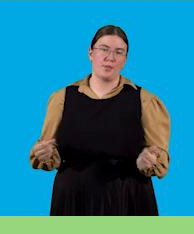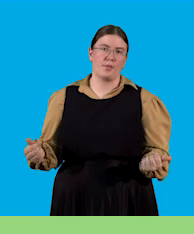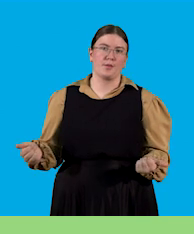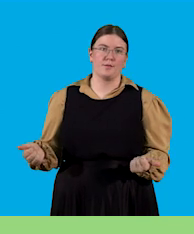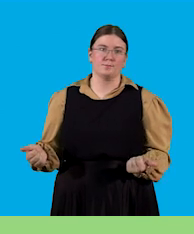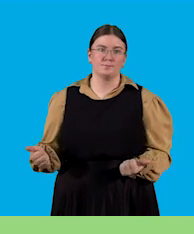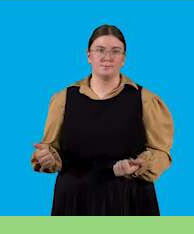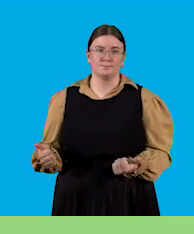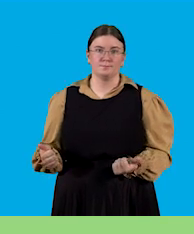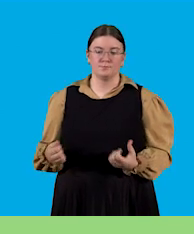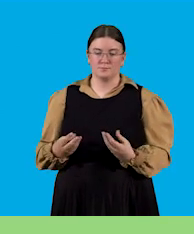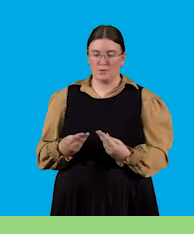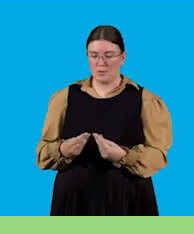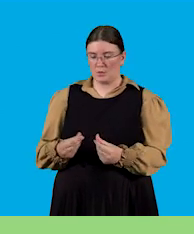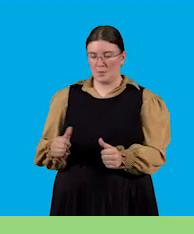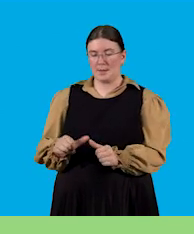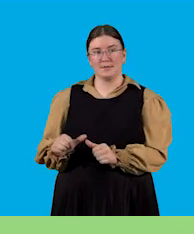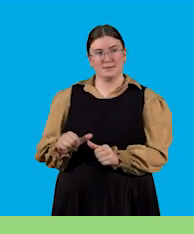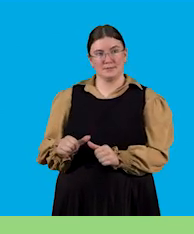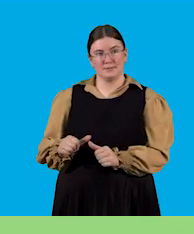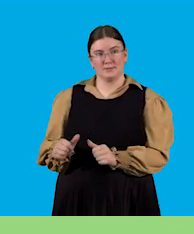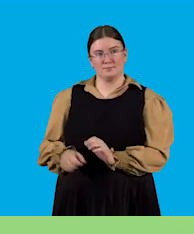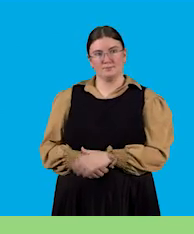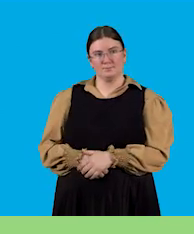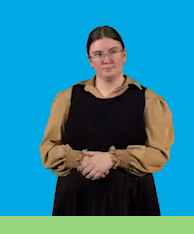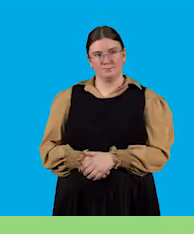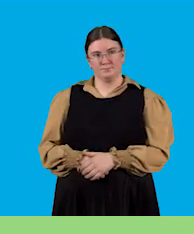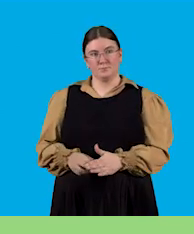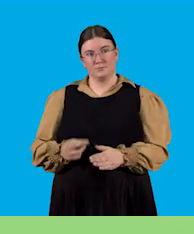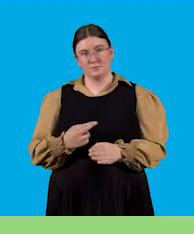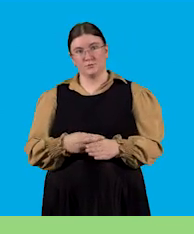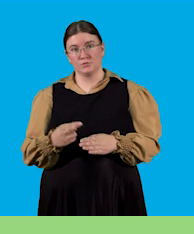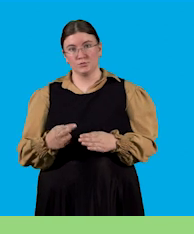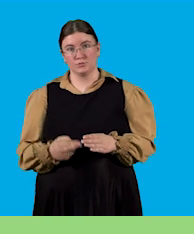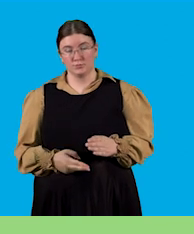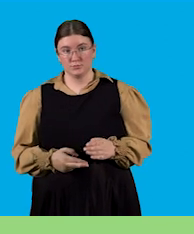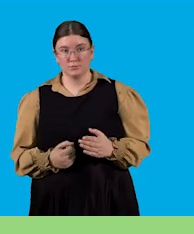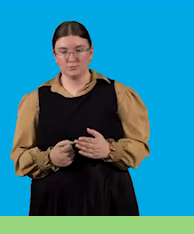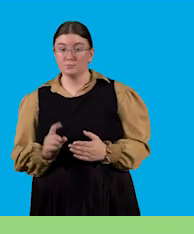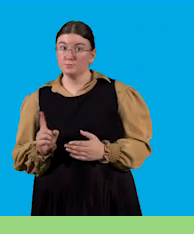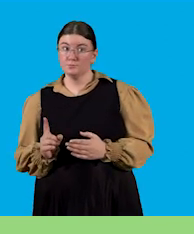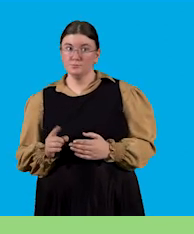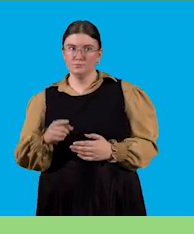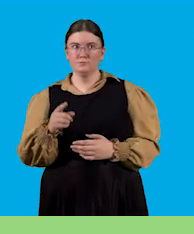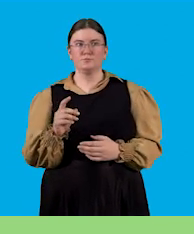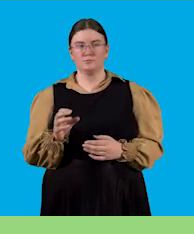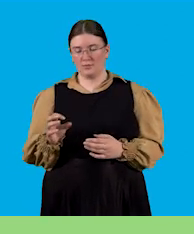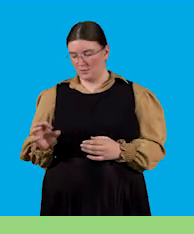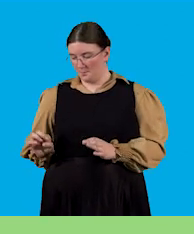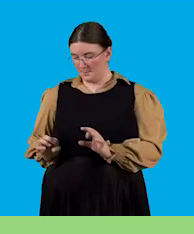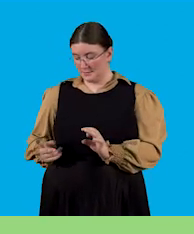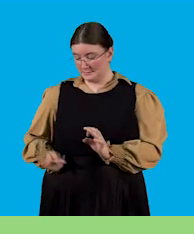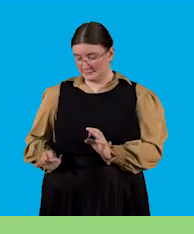them dissolve better. So the result of kidney stones is that you'll have small crystals or